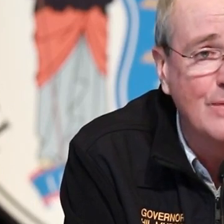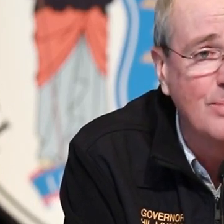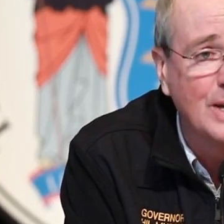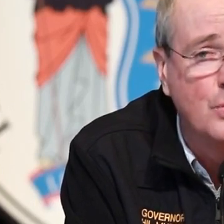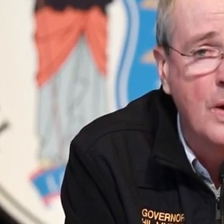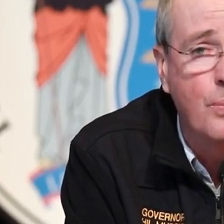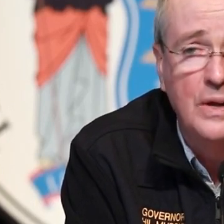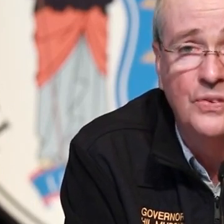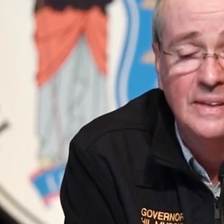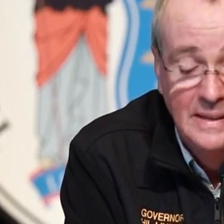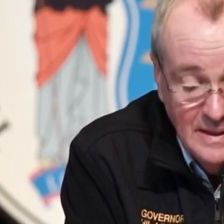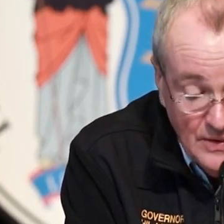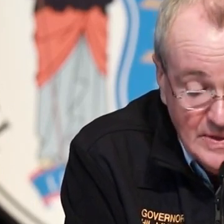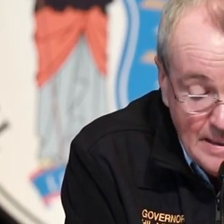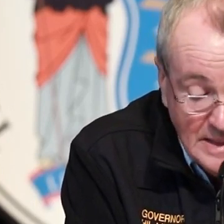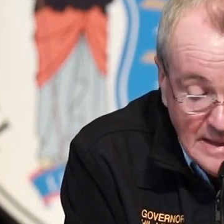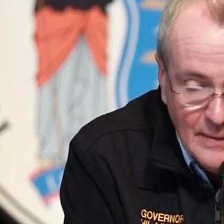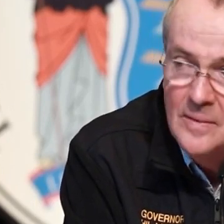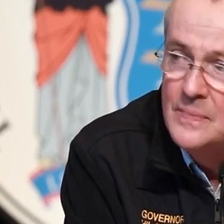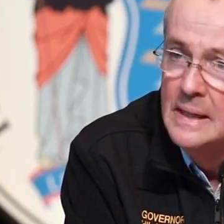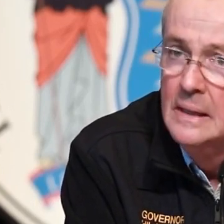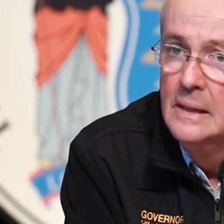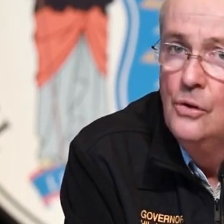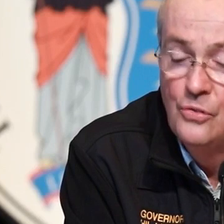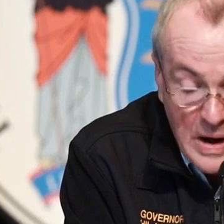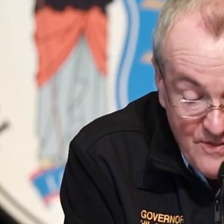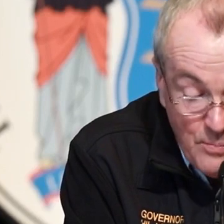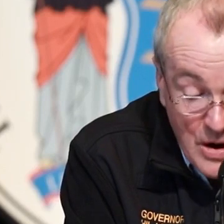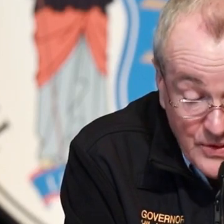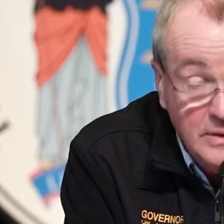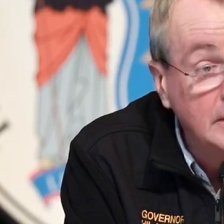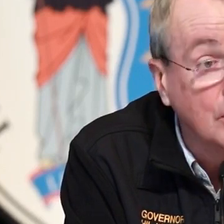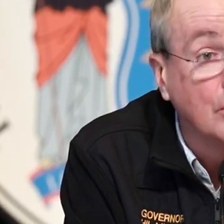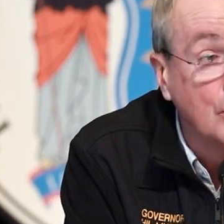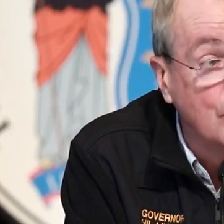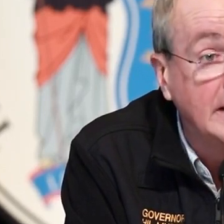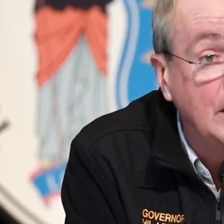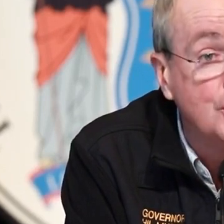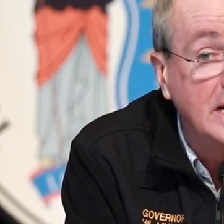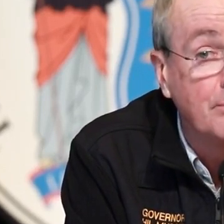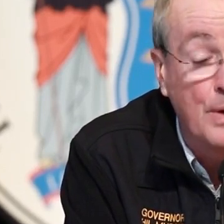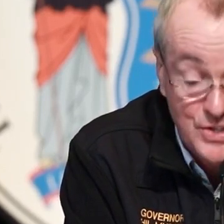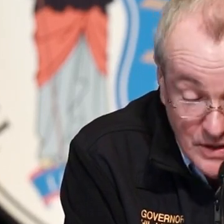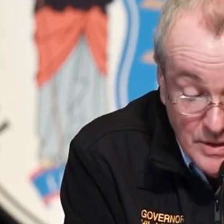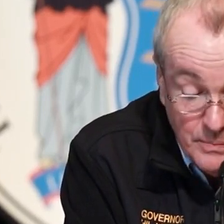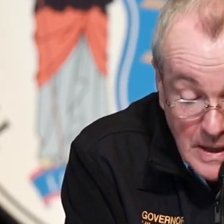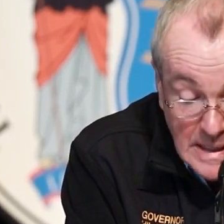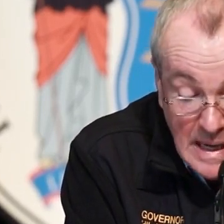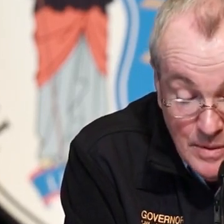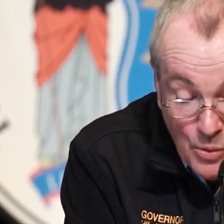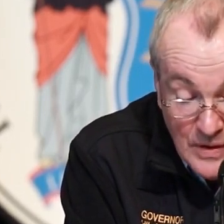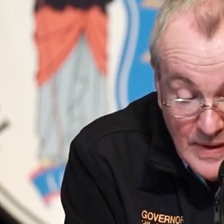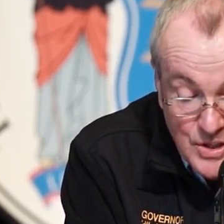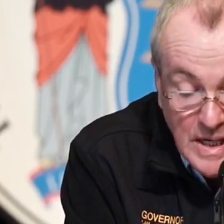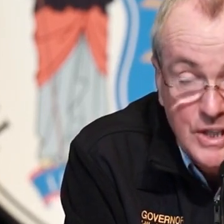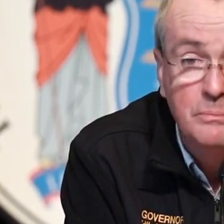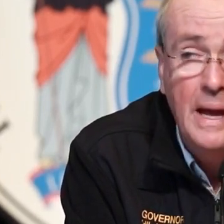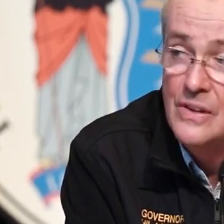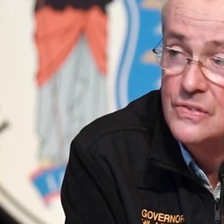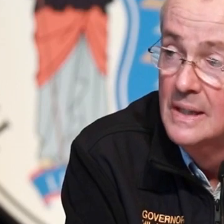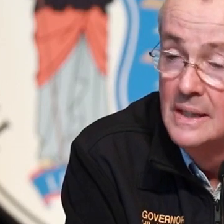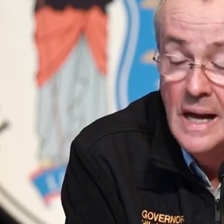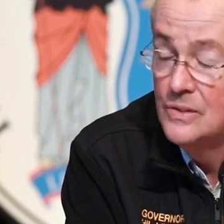known to everybody as Whip Wilson of Camden County, whose wife, Martha, in her own right, a giant, president of the Camden Board of